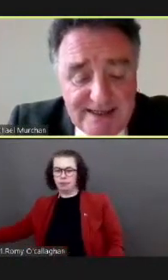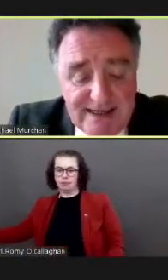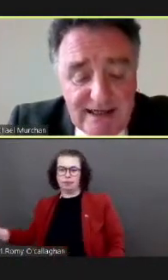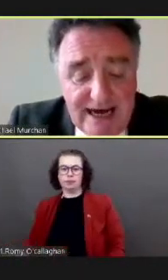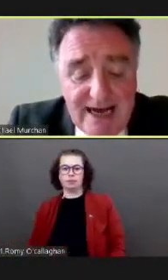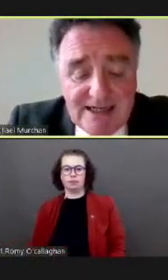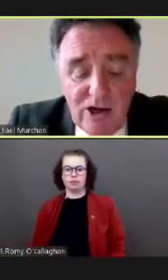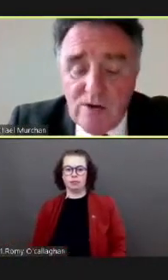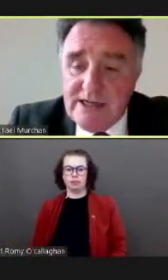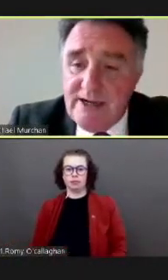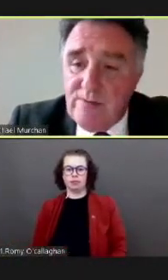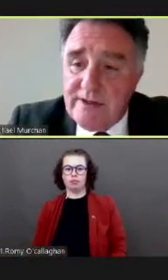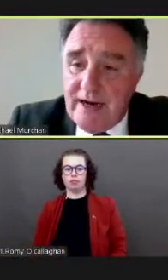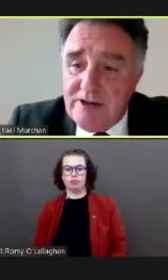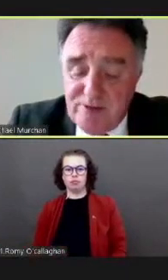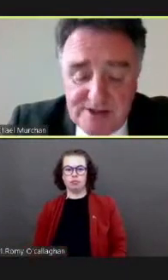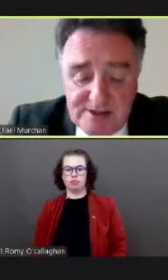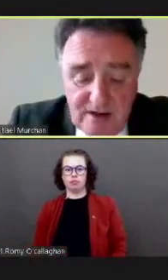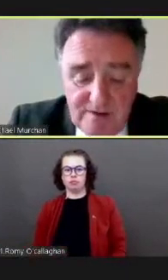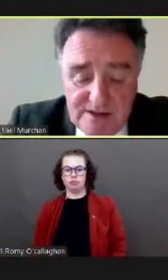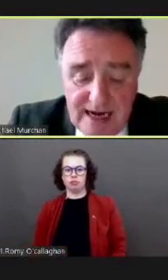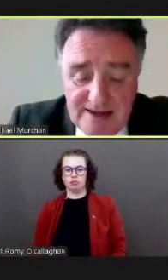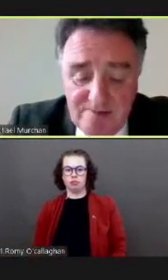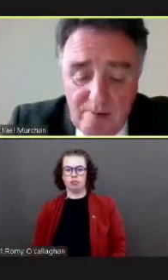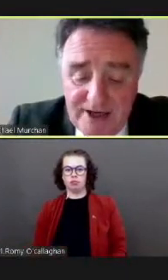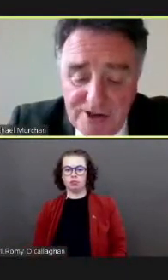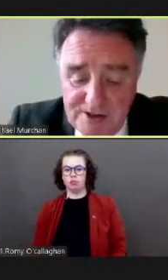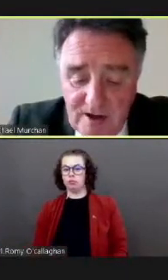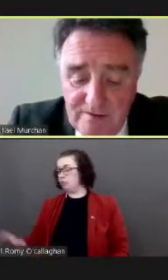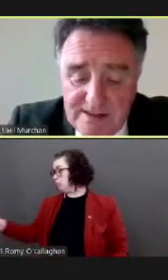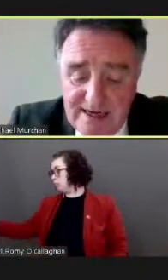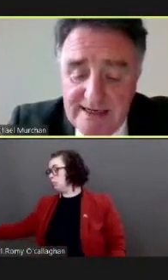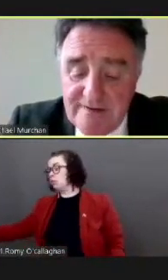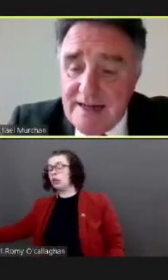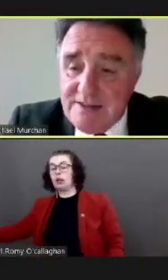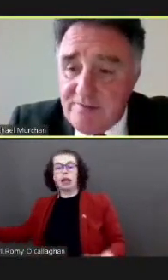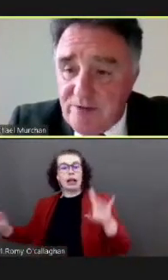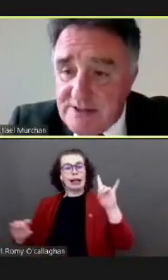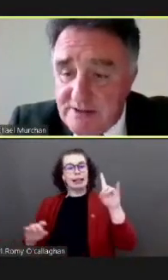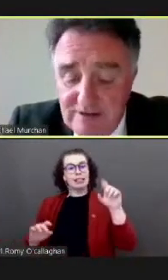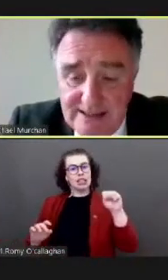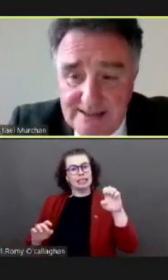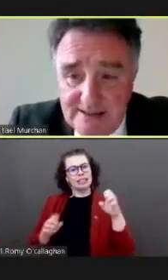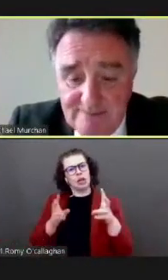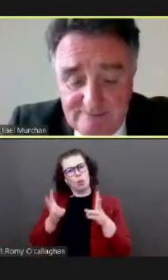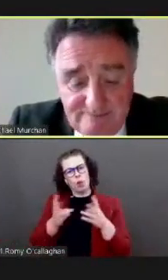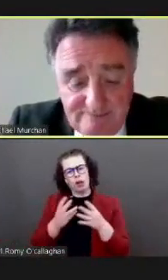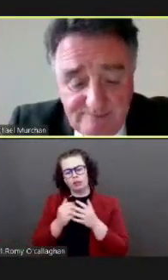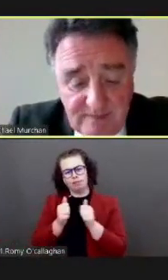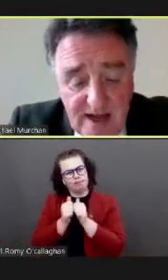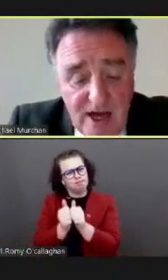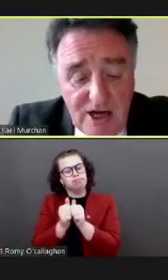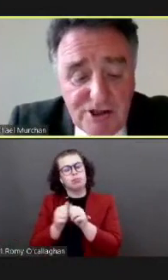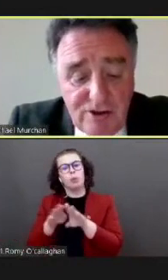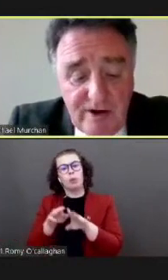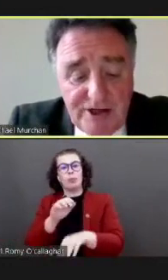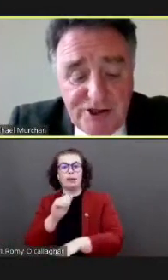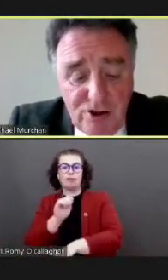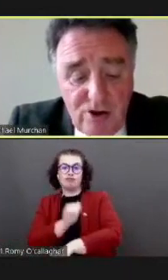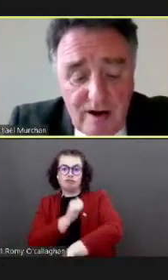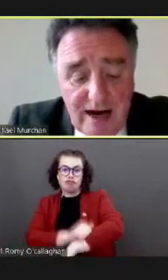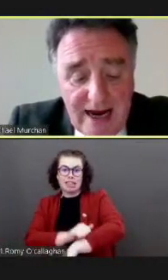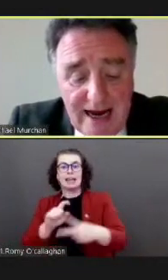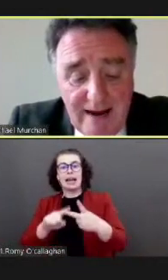The HSE liaise closely with the Irish Prison Service and the Probation Service in advance of prisoner releases